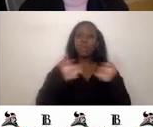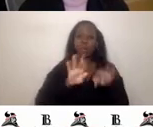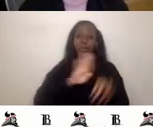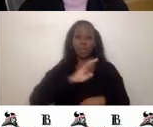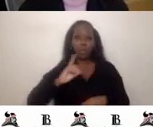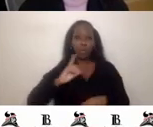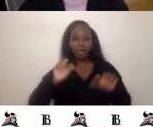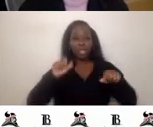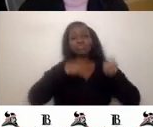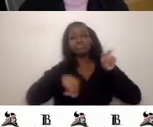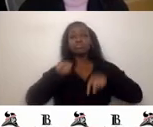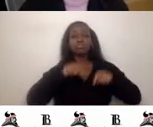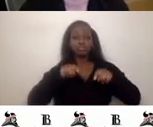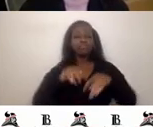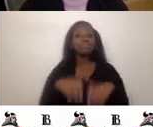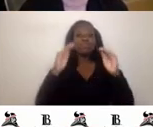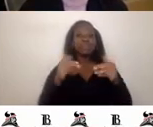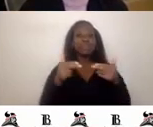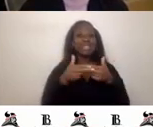process. So we'll go to the next slide, please.